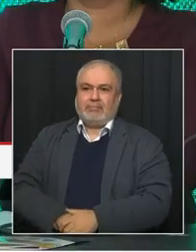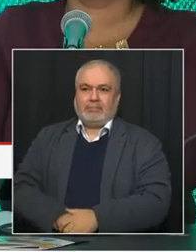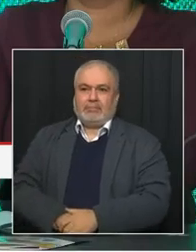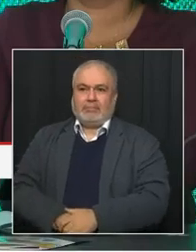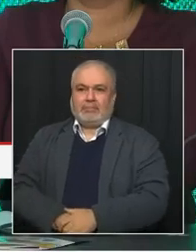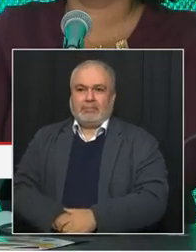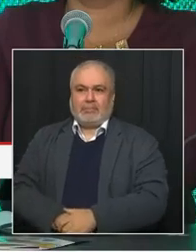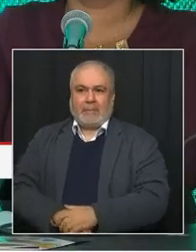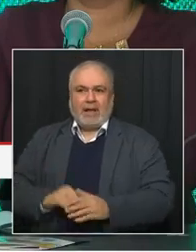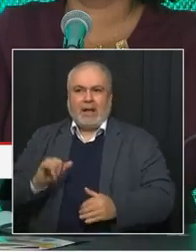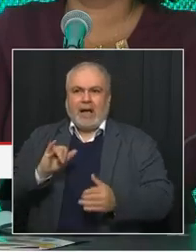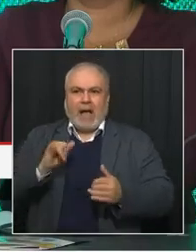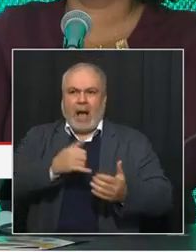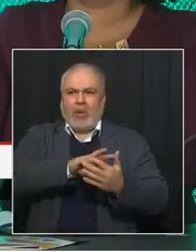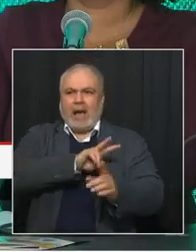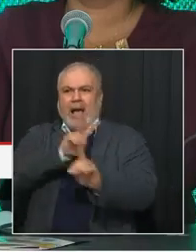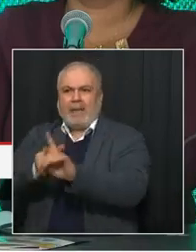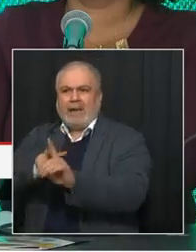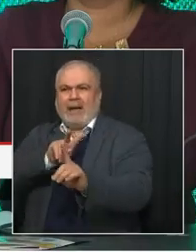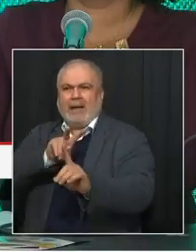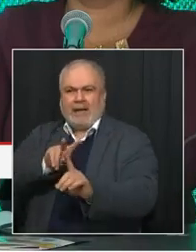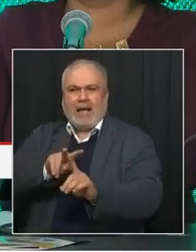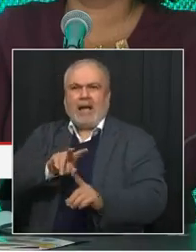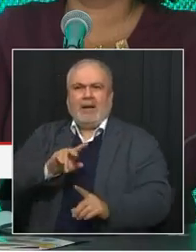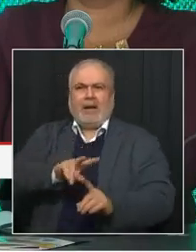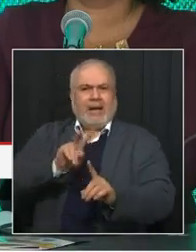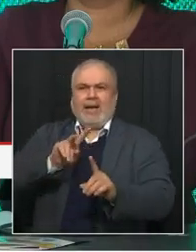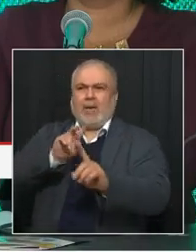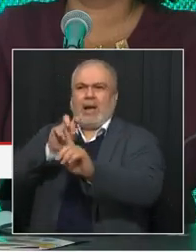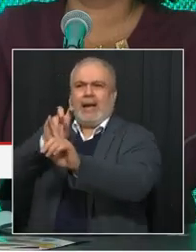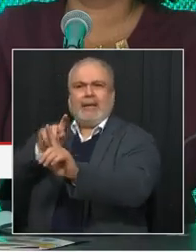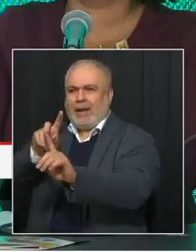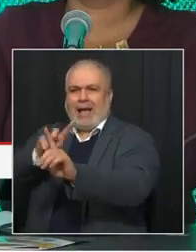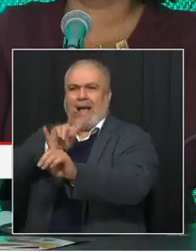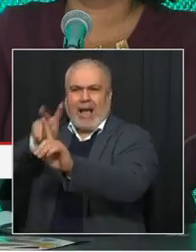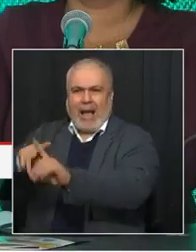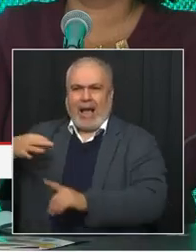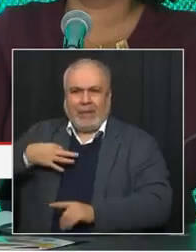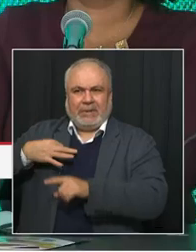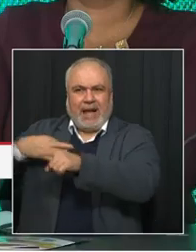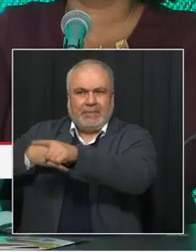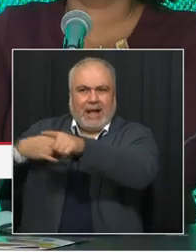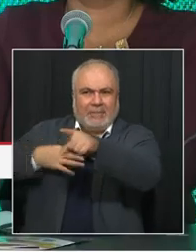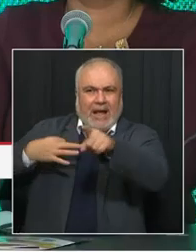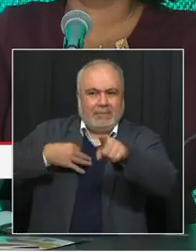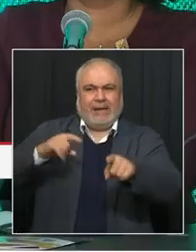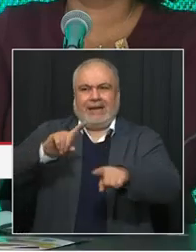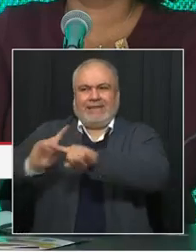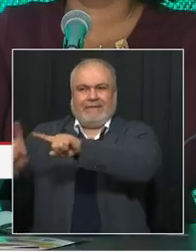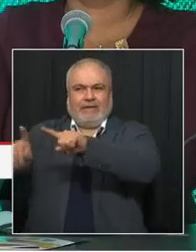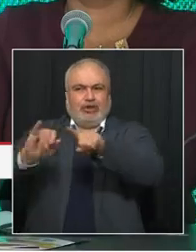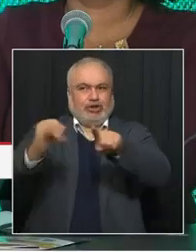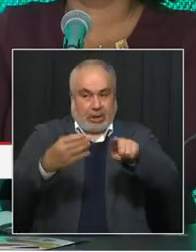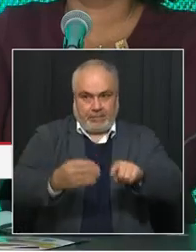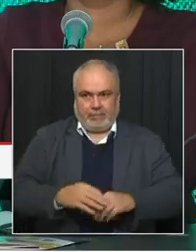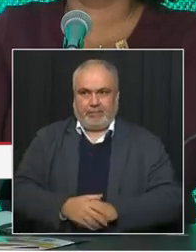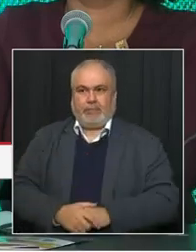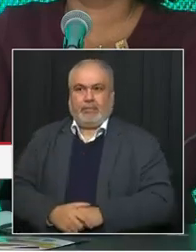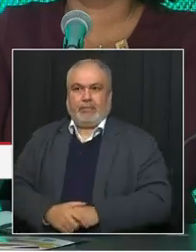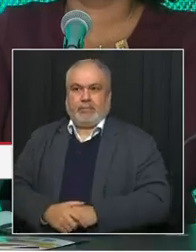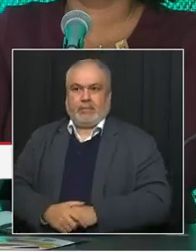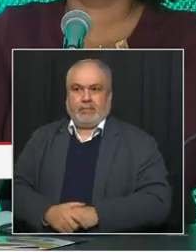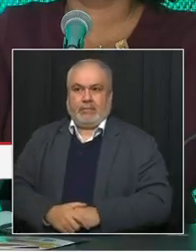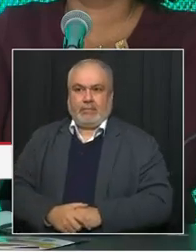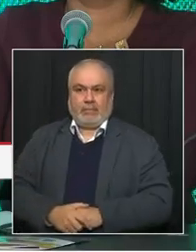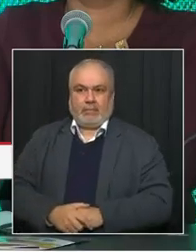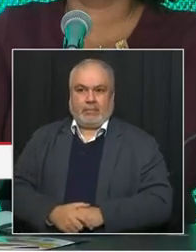and building up. So if a program cannot demonstrate that people are getting jobs, then we're not going to do